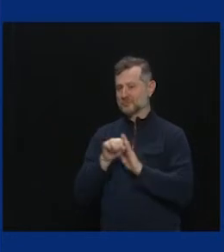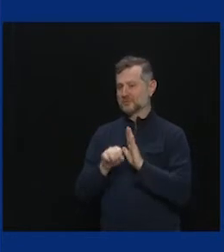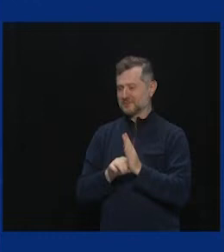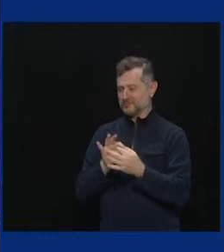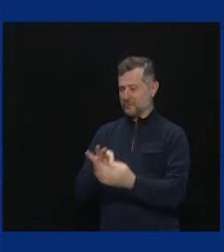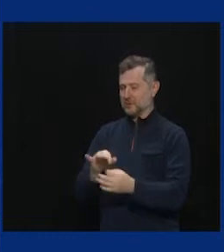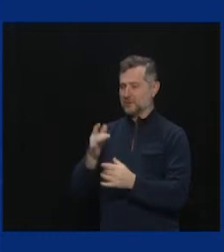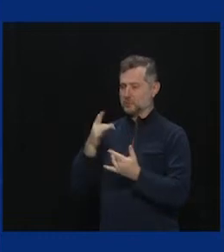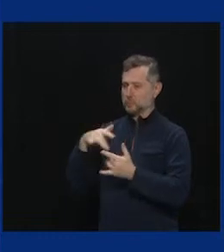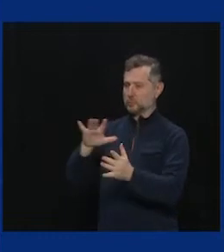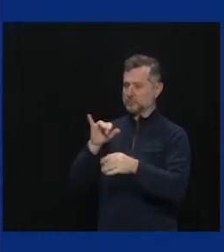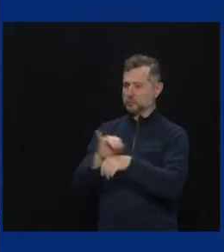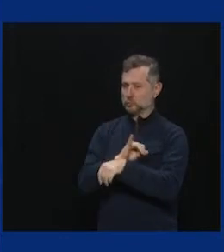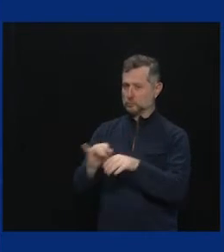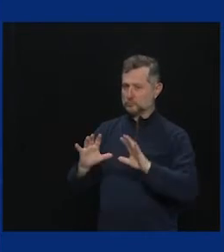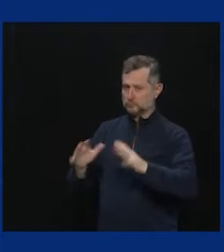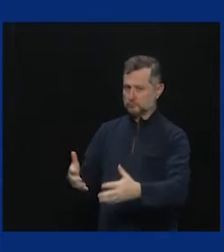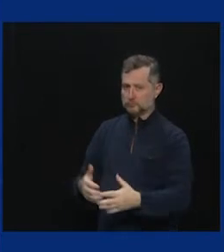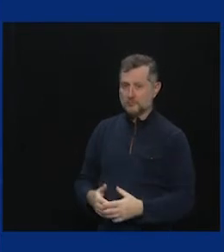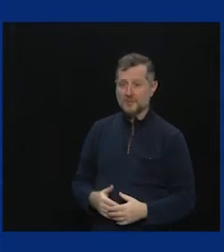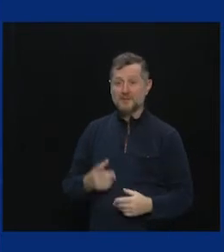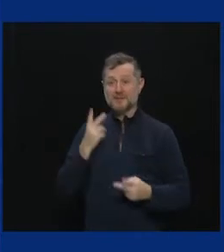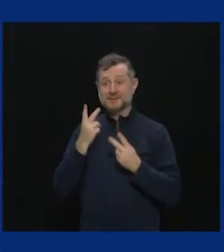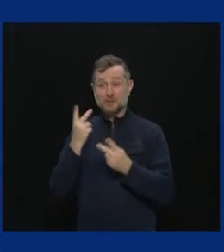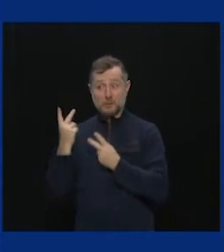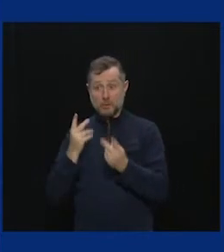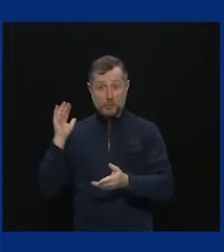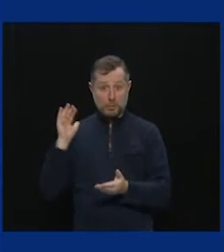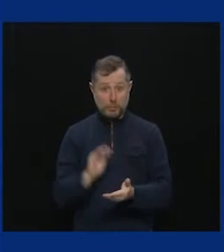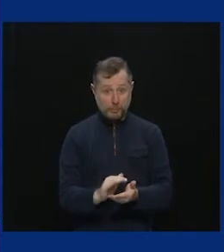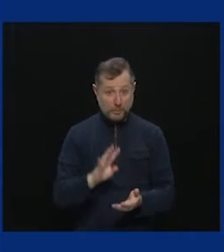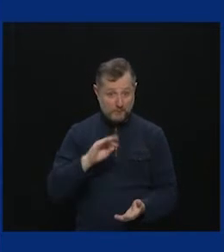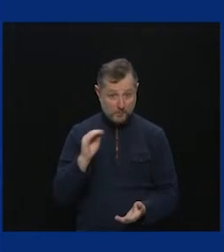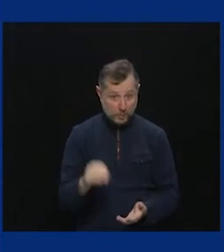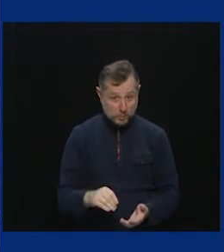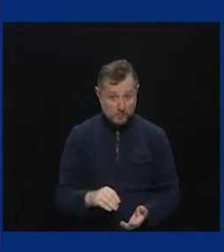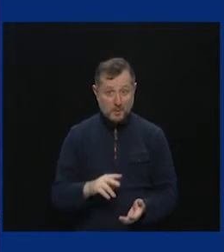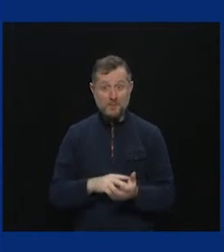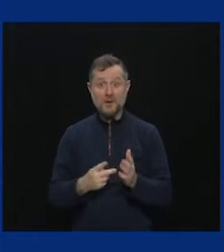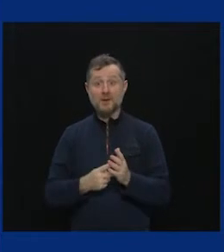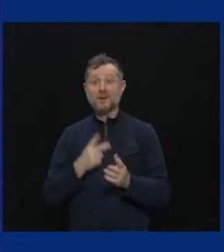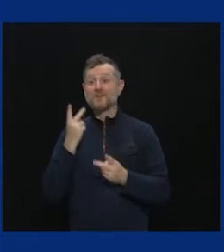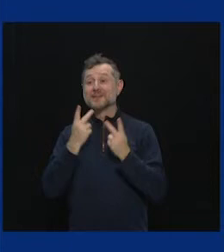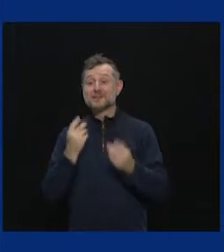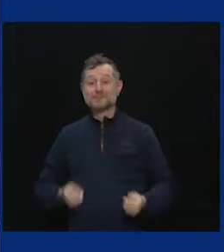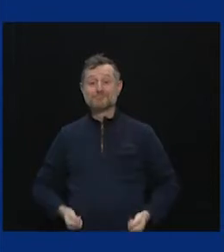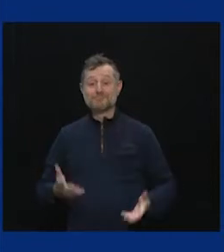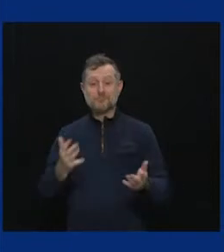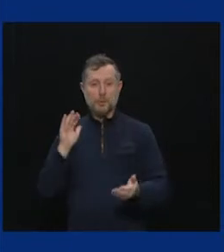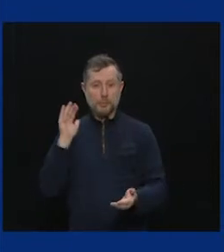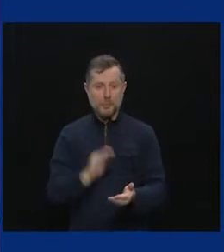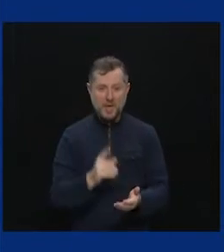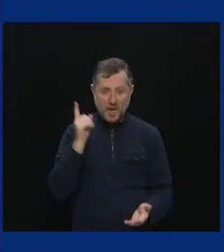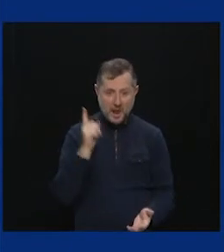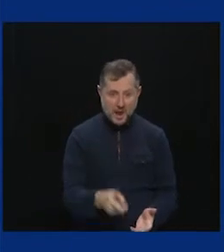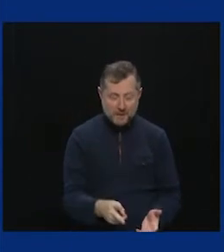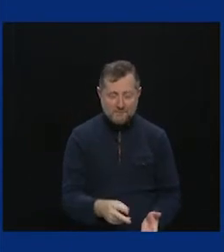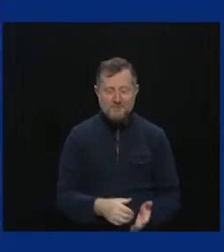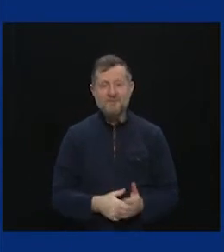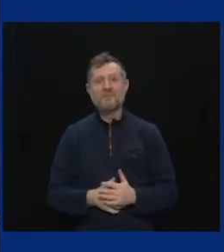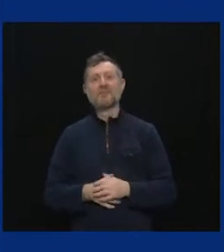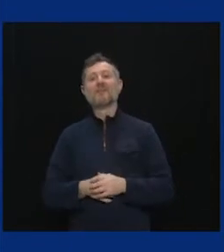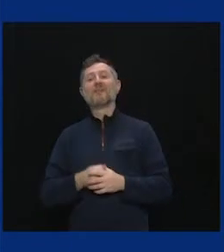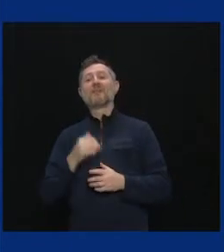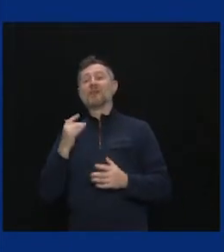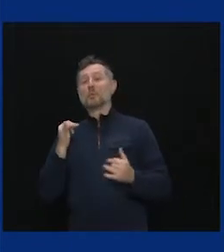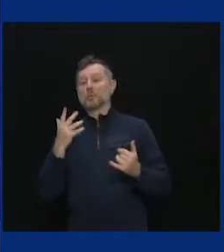But then when we saw visitation drop by 40%, visitor spending cut in half, I did my best. I was all over the state. I was having